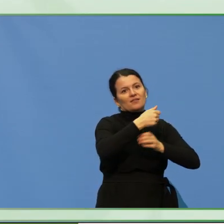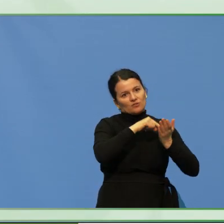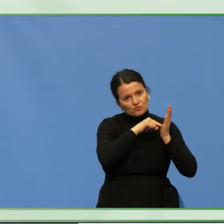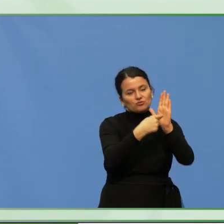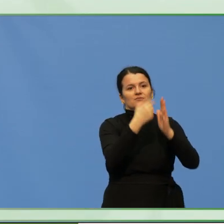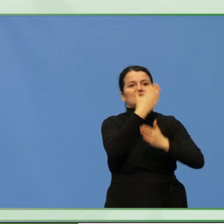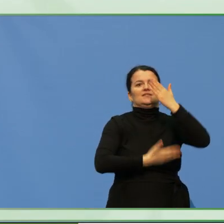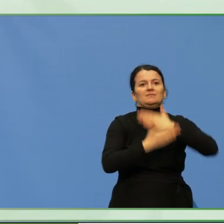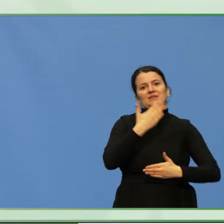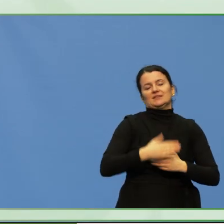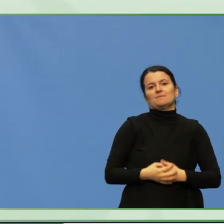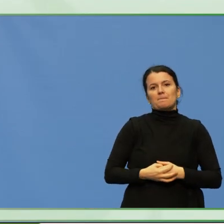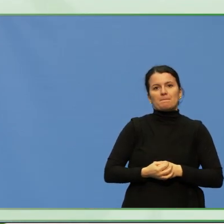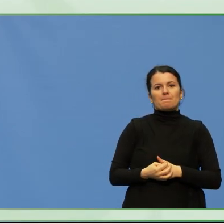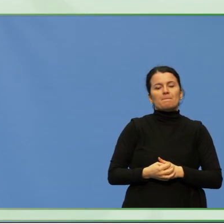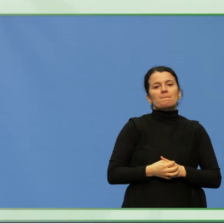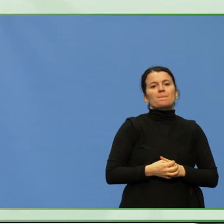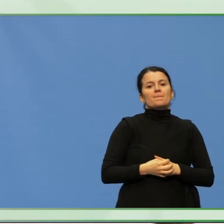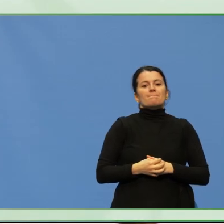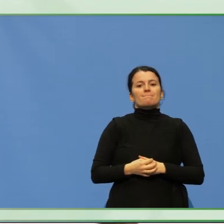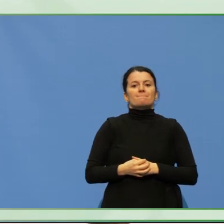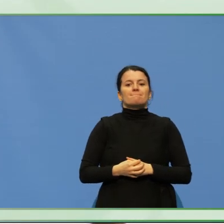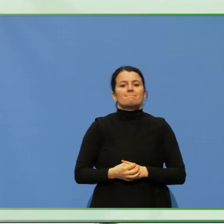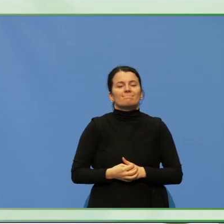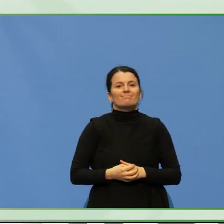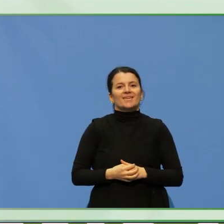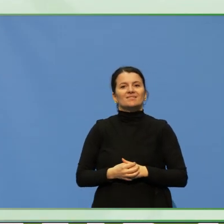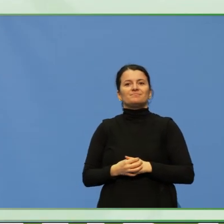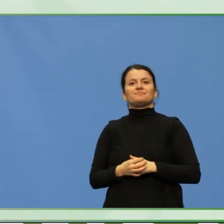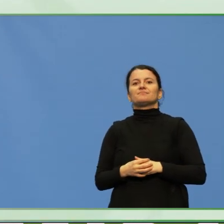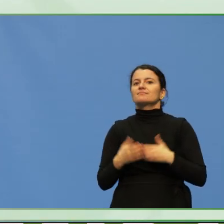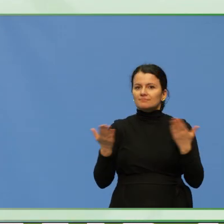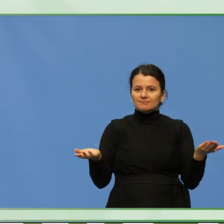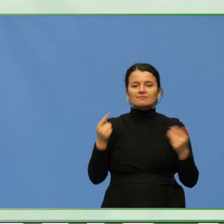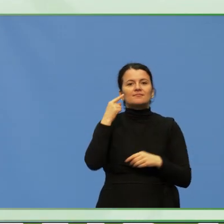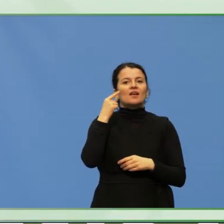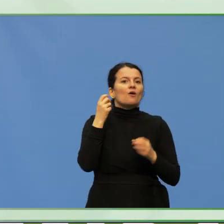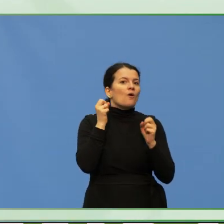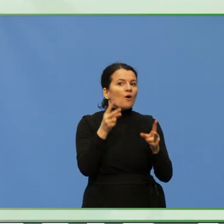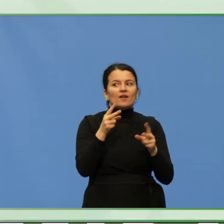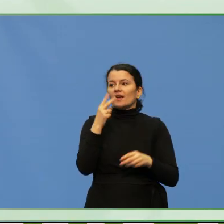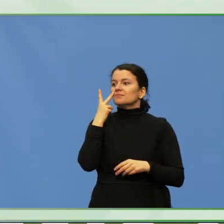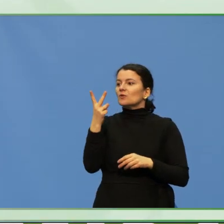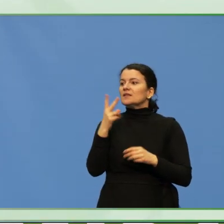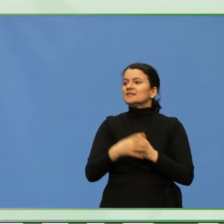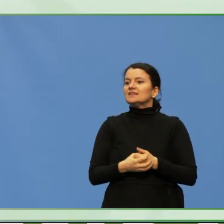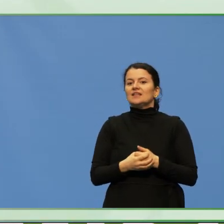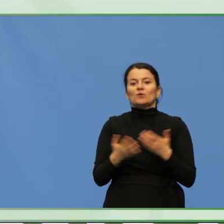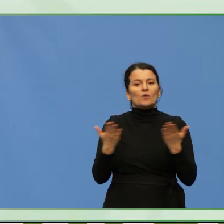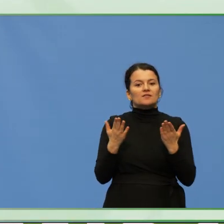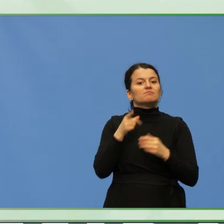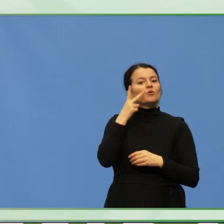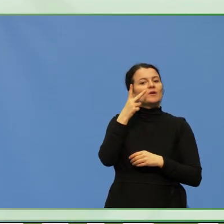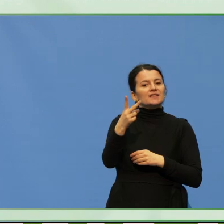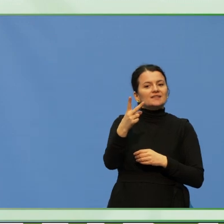think about this chapter of AI, generative AI, where it is sucking in Dumbledore's library and